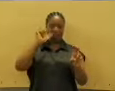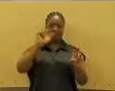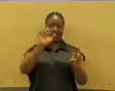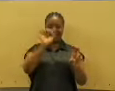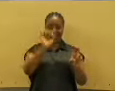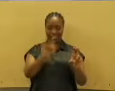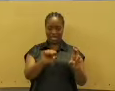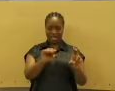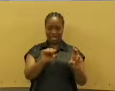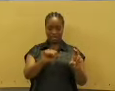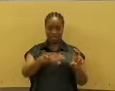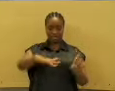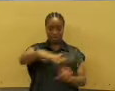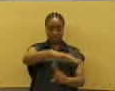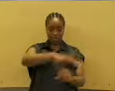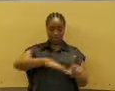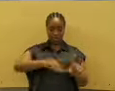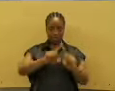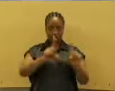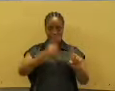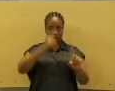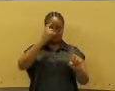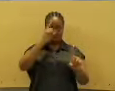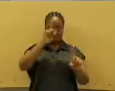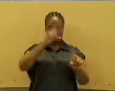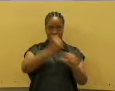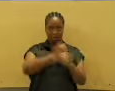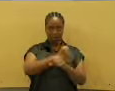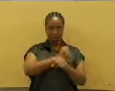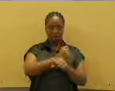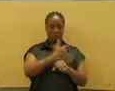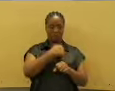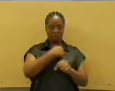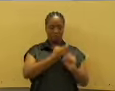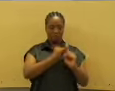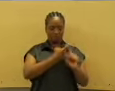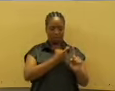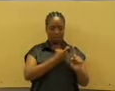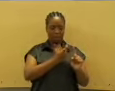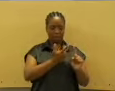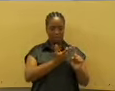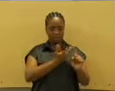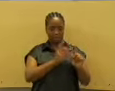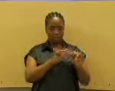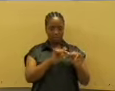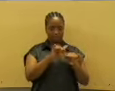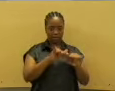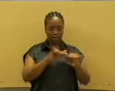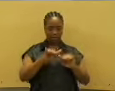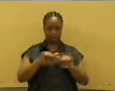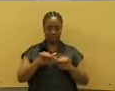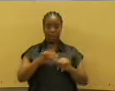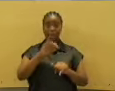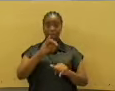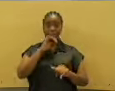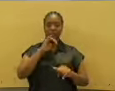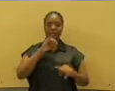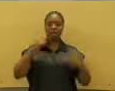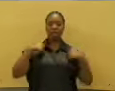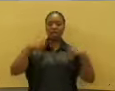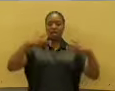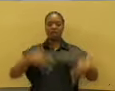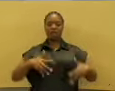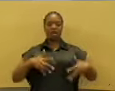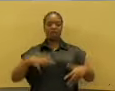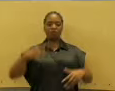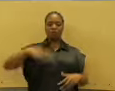particular space, but using intersectionality, we can understand that that does not mean that you can speak for all of the girls who